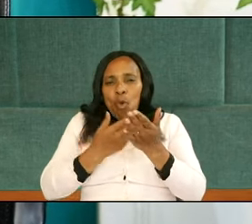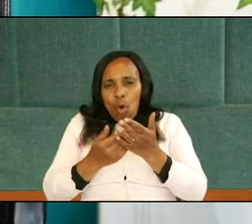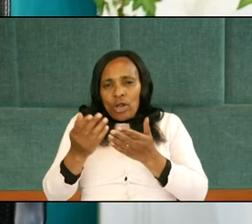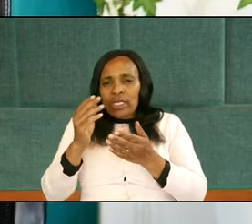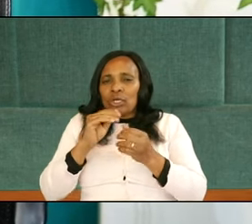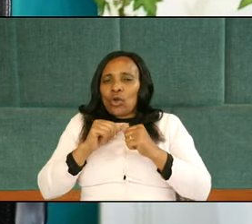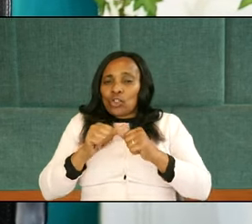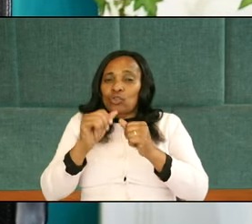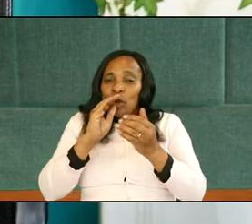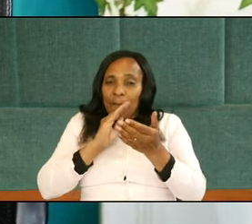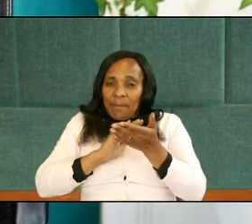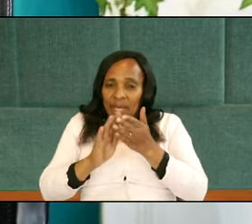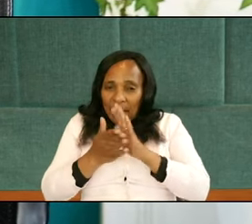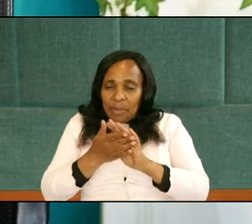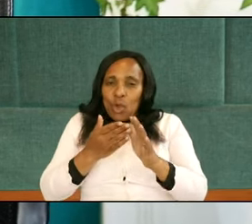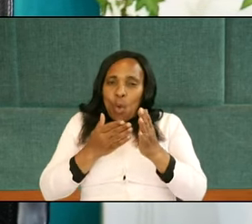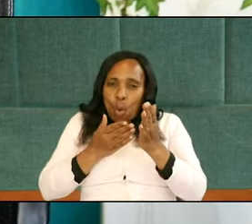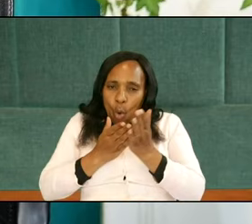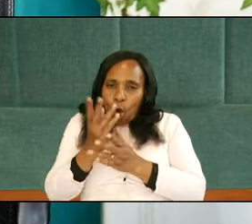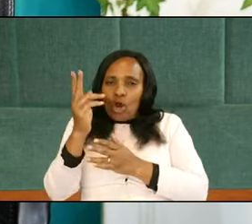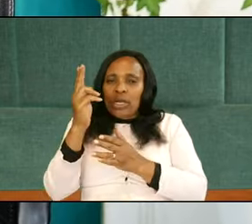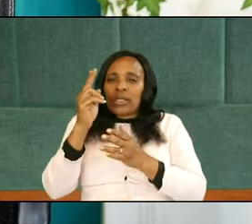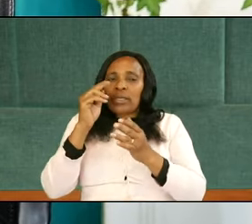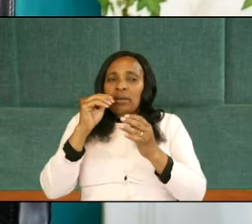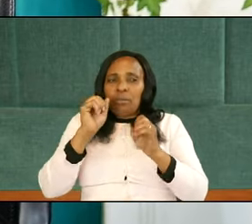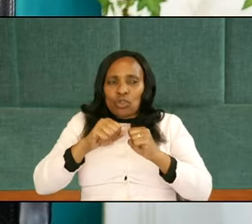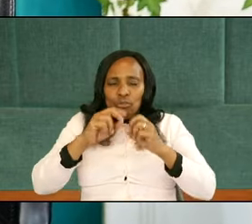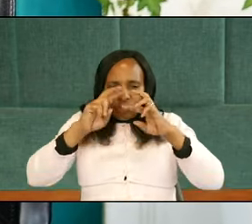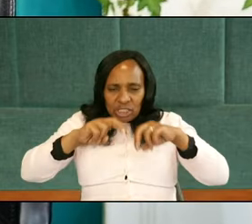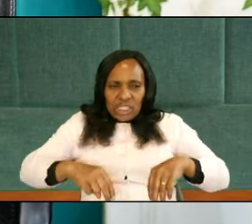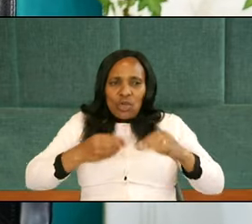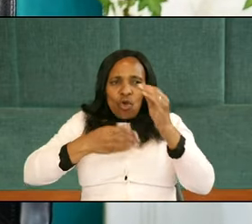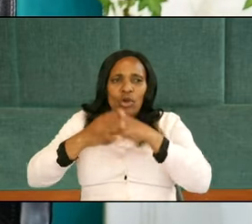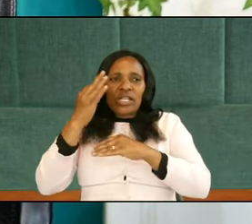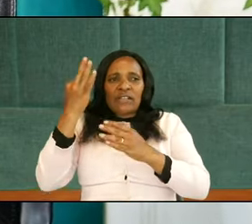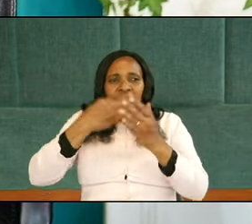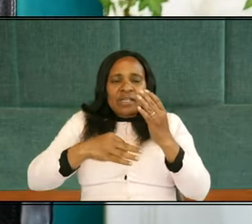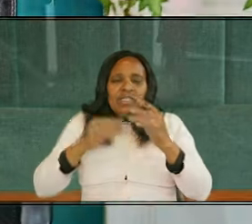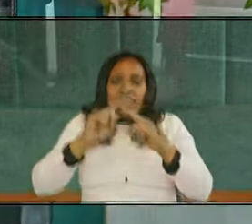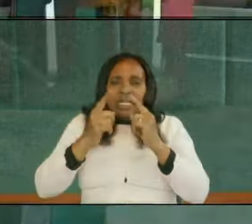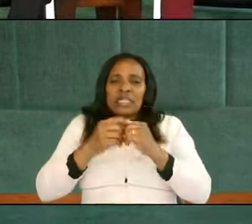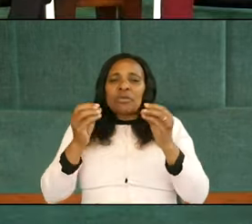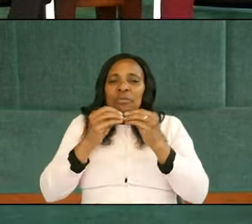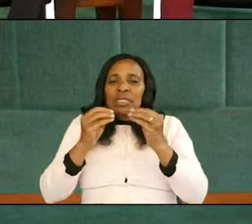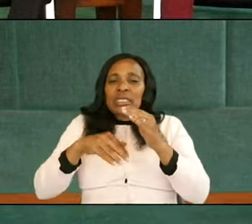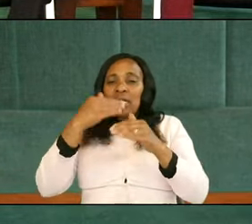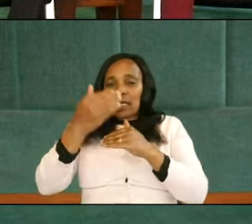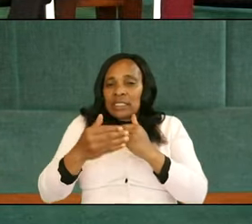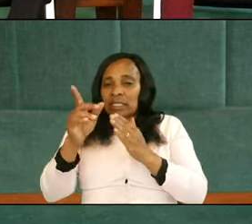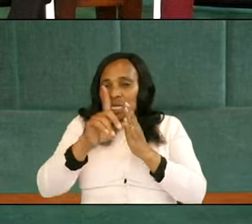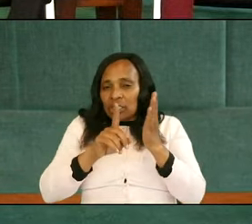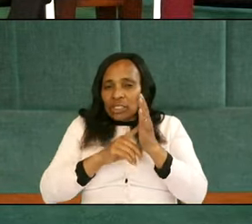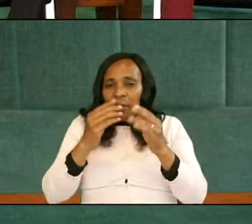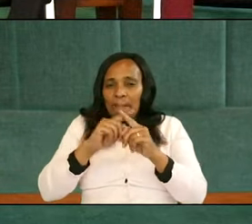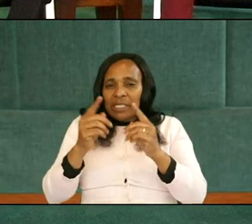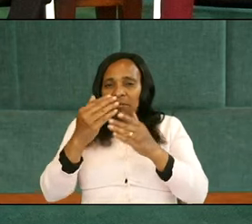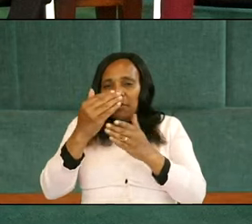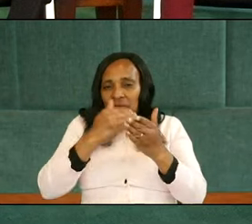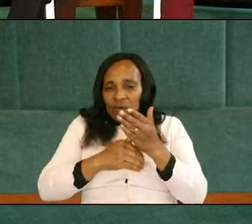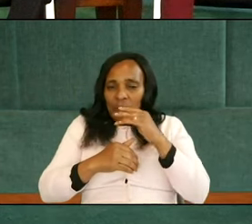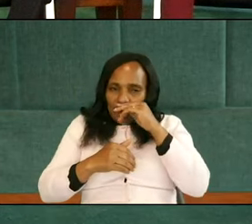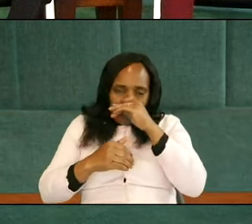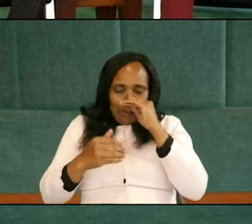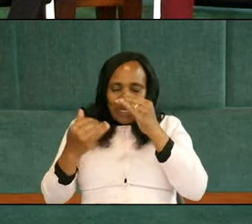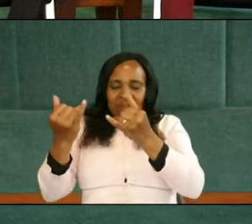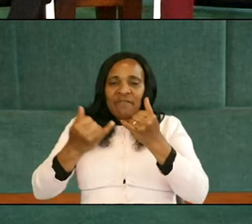still. So until then, may you still keep seeking God's face, and we shall meet in our next lesson. But before that, I'll